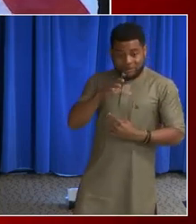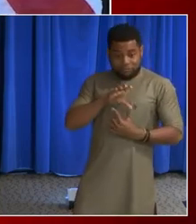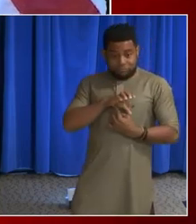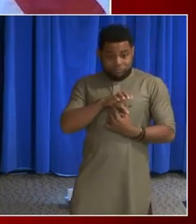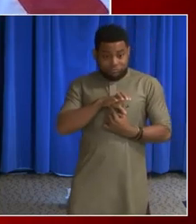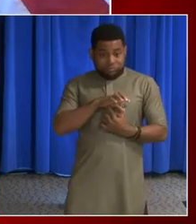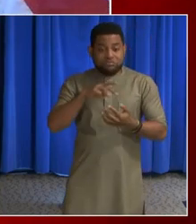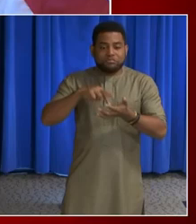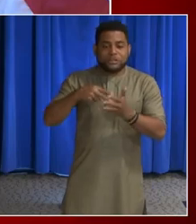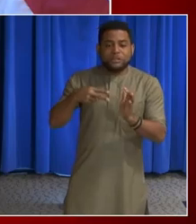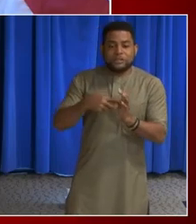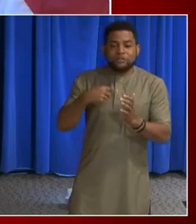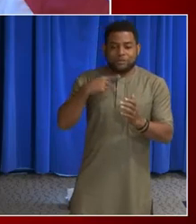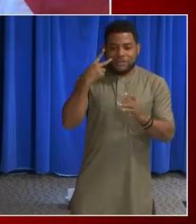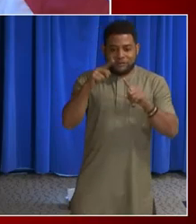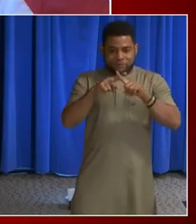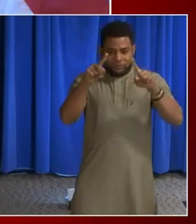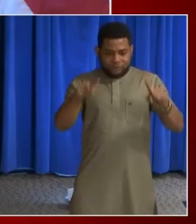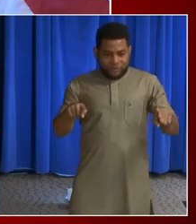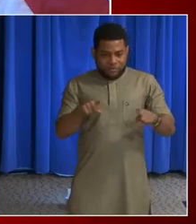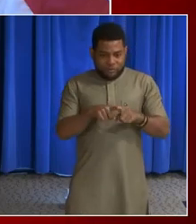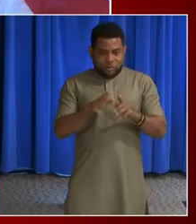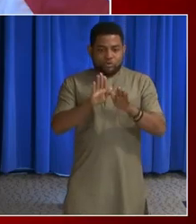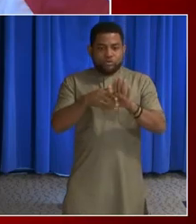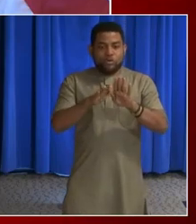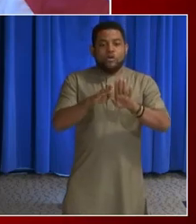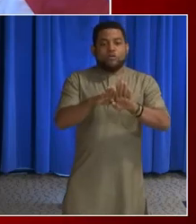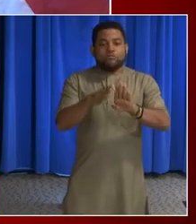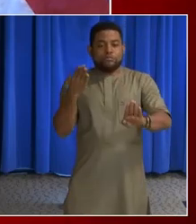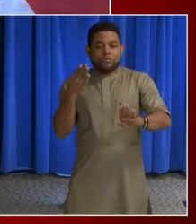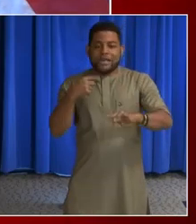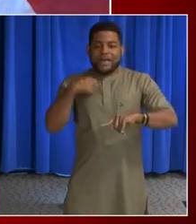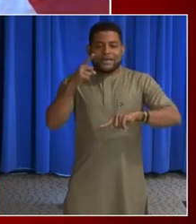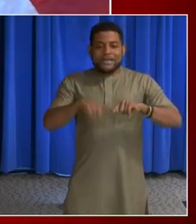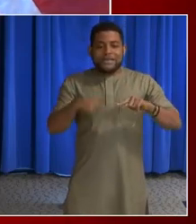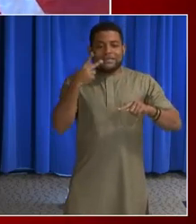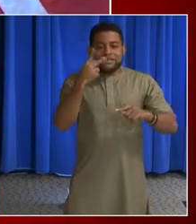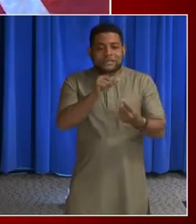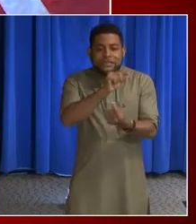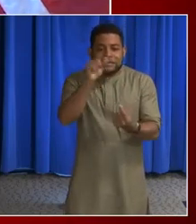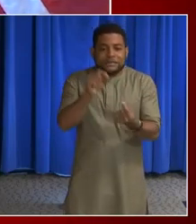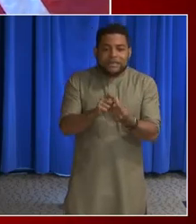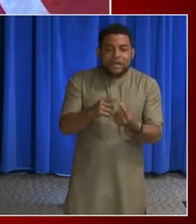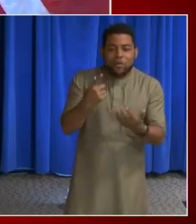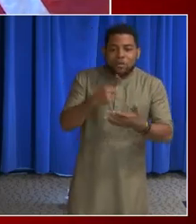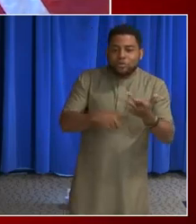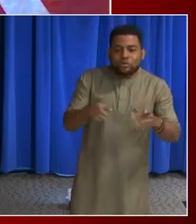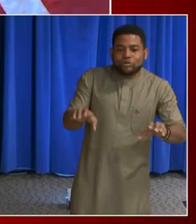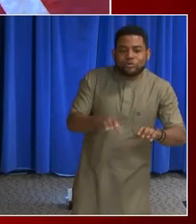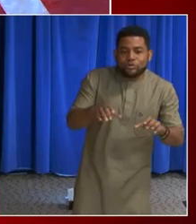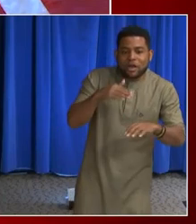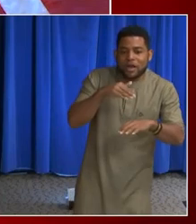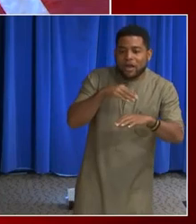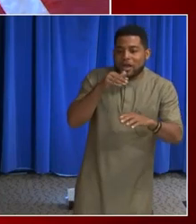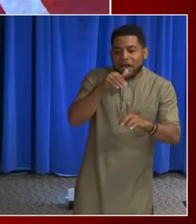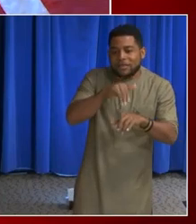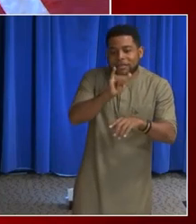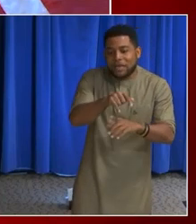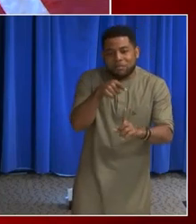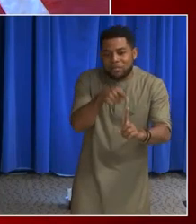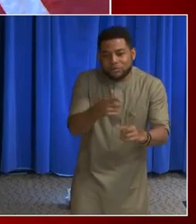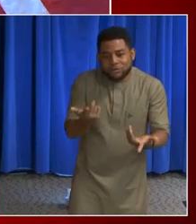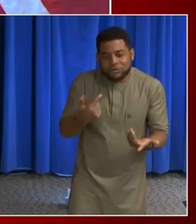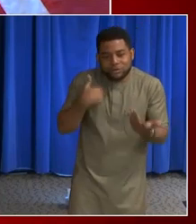the frame of the door. Mm-hmm. You cannot see, you know, exactly what he was doing at that point, which is why we're